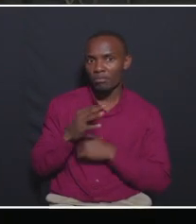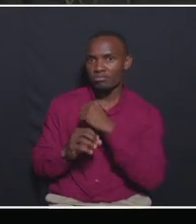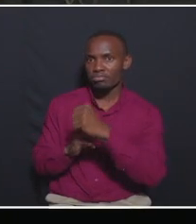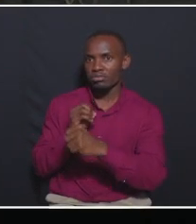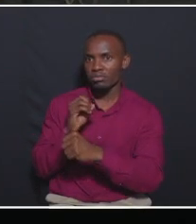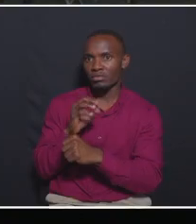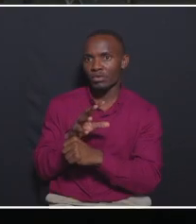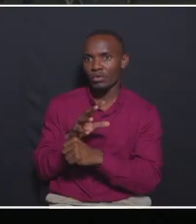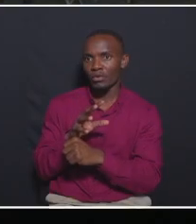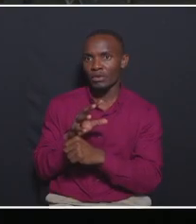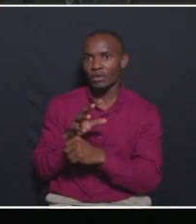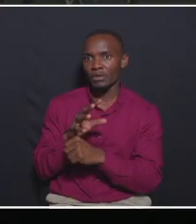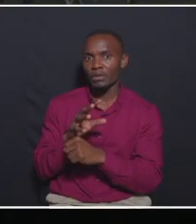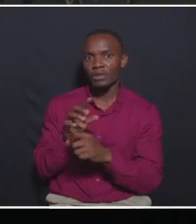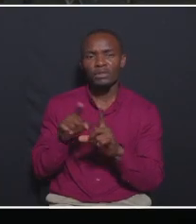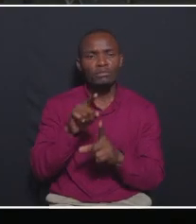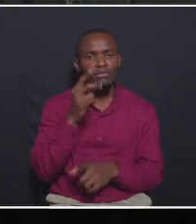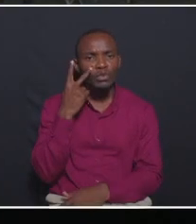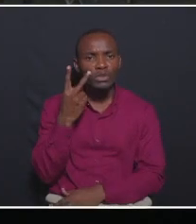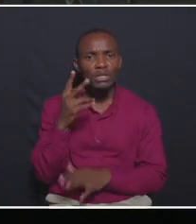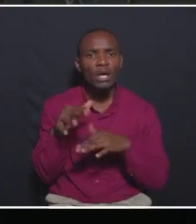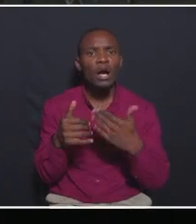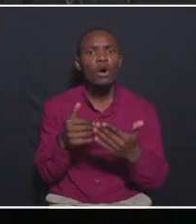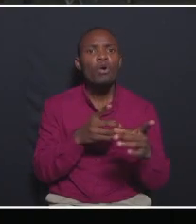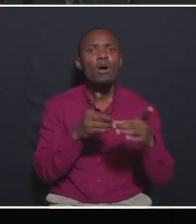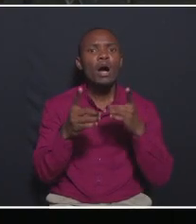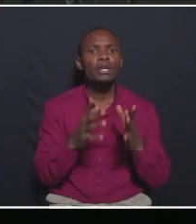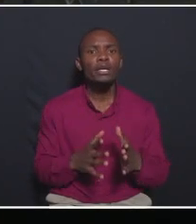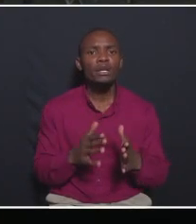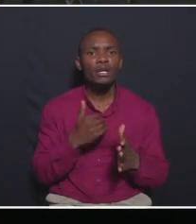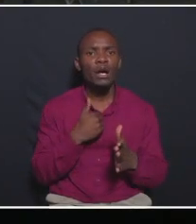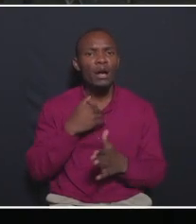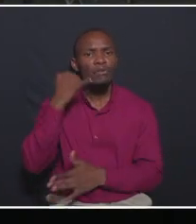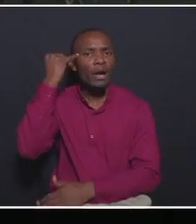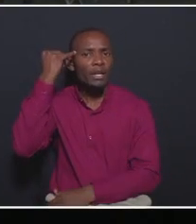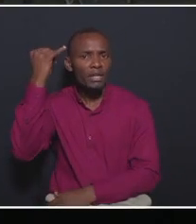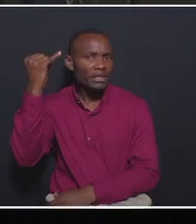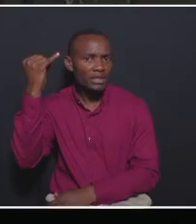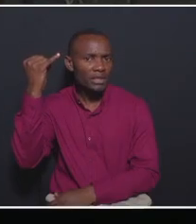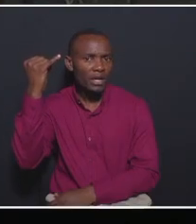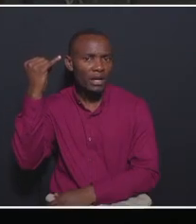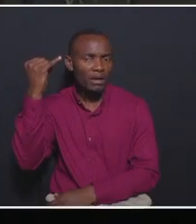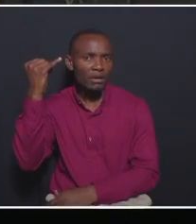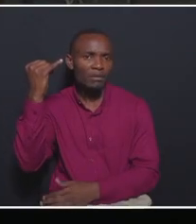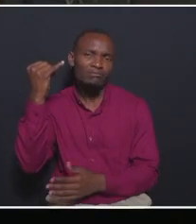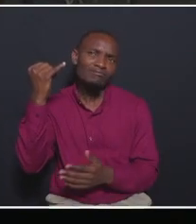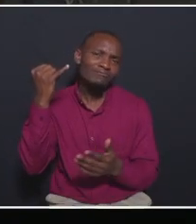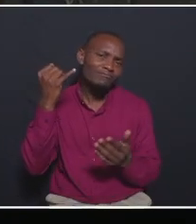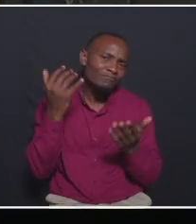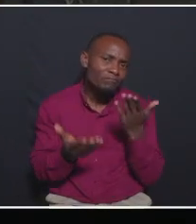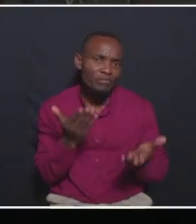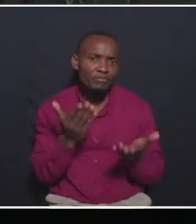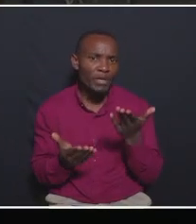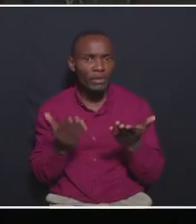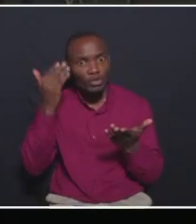and watching The Bear, you see the way you as a director, you already have an idea in mind, maybe, and you don't